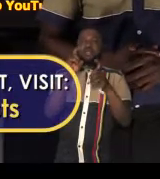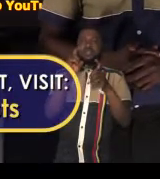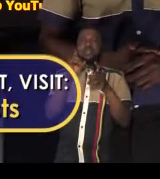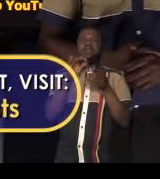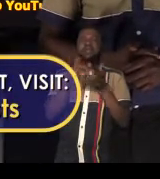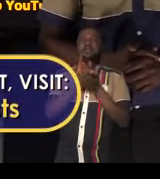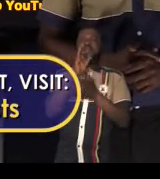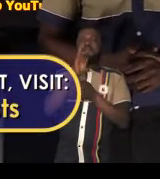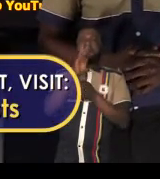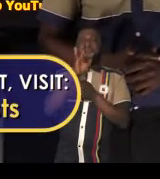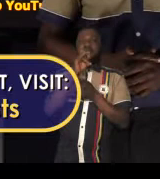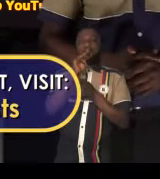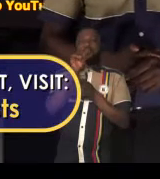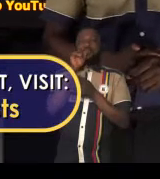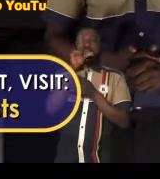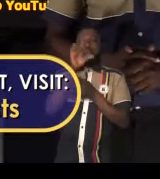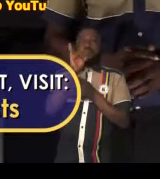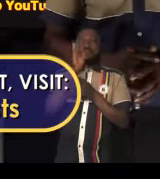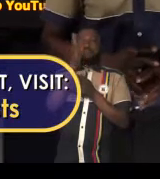bit.ly/LASUBEB-tests. That is